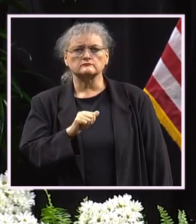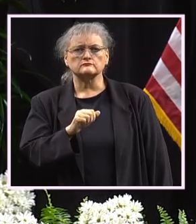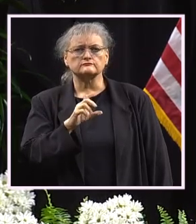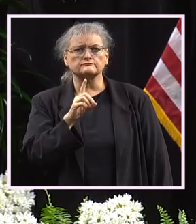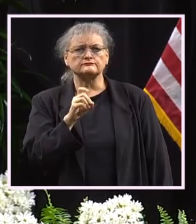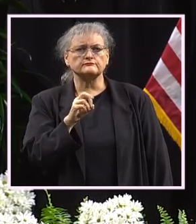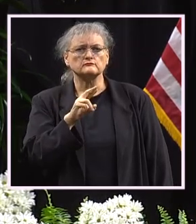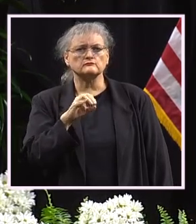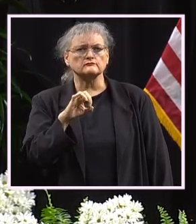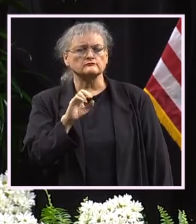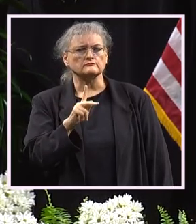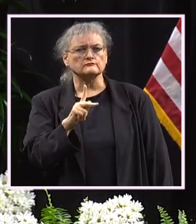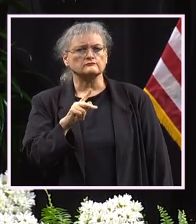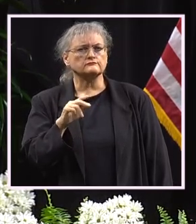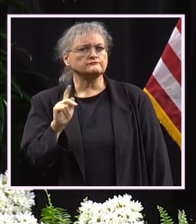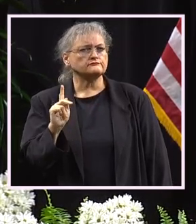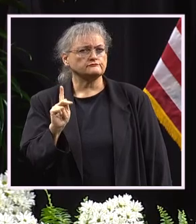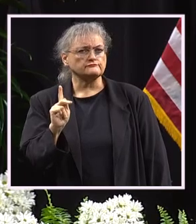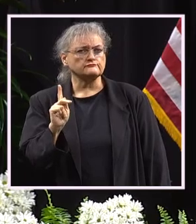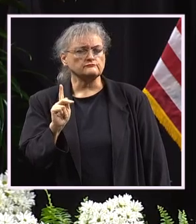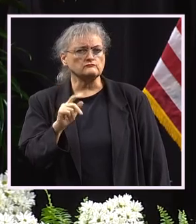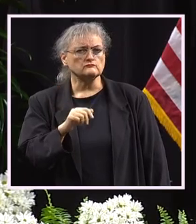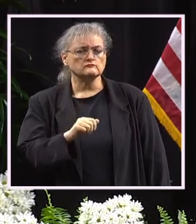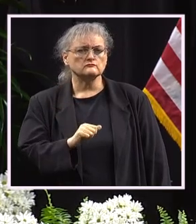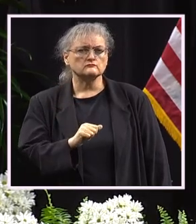Derek Darnell Kimball, Jr.